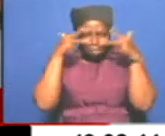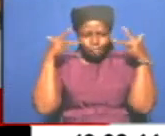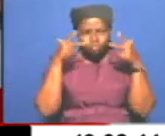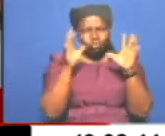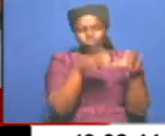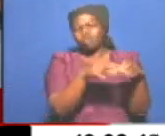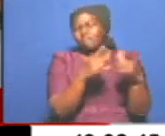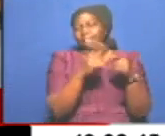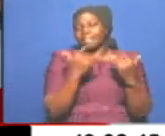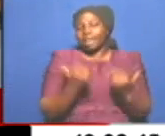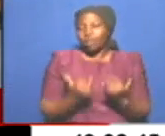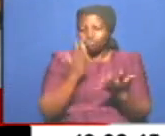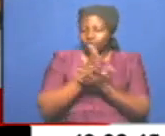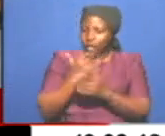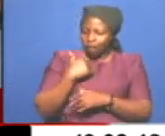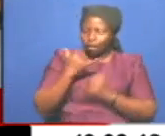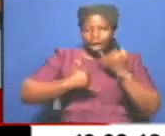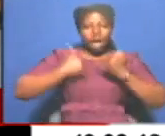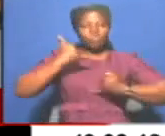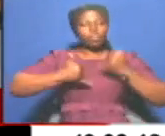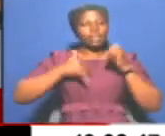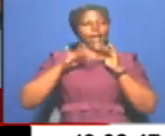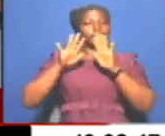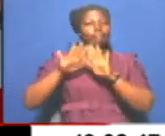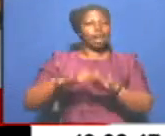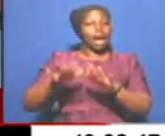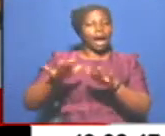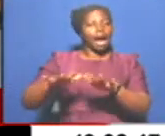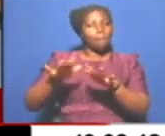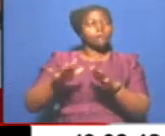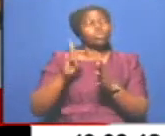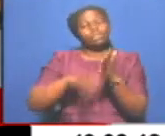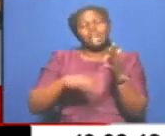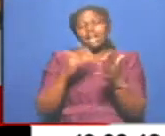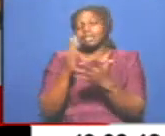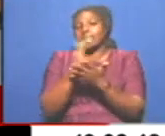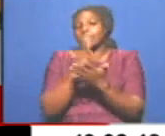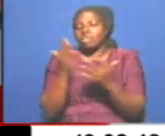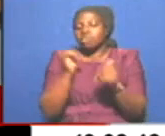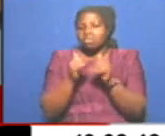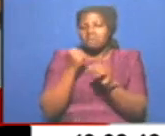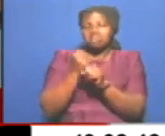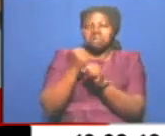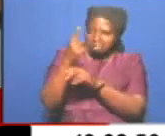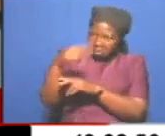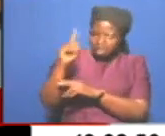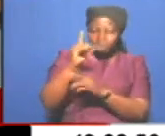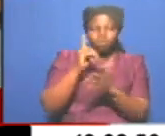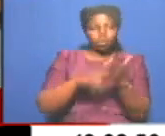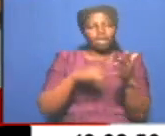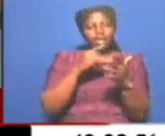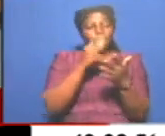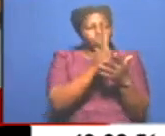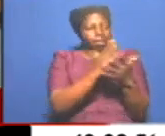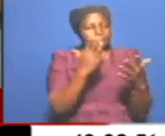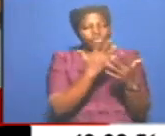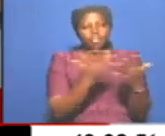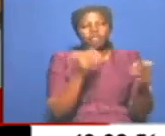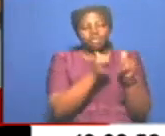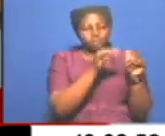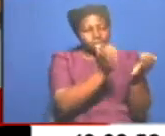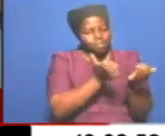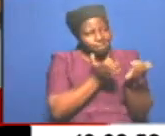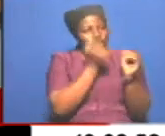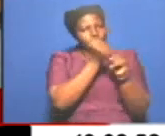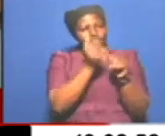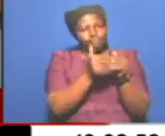we have enjoyed relative calm. What are some of the things that we are doing right? What are some of the things that we need to do? You do remember the head of state,